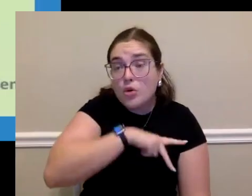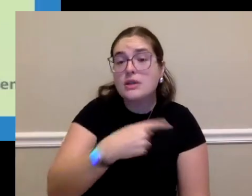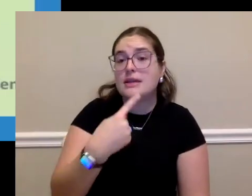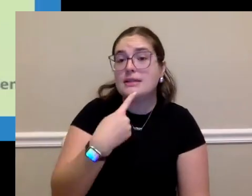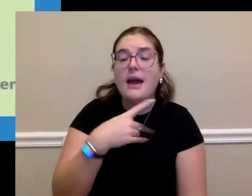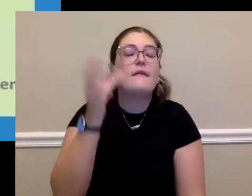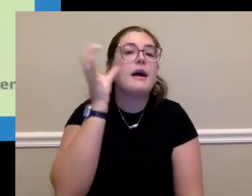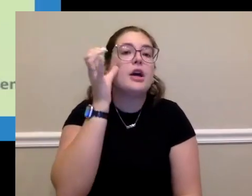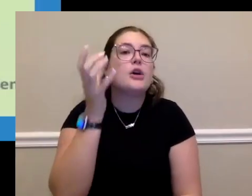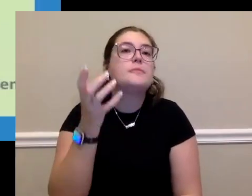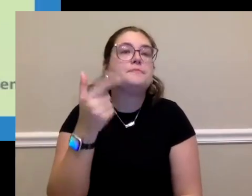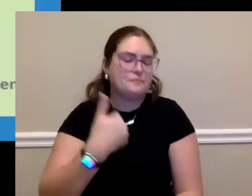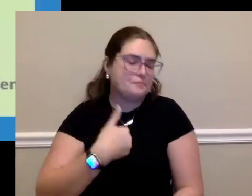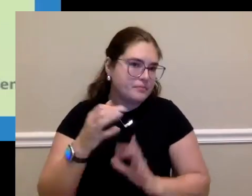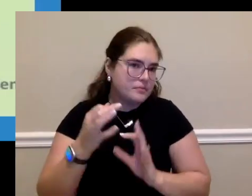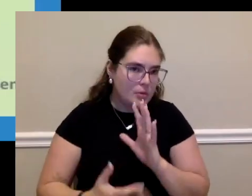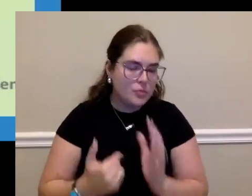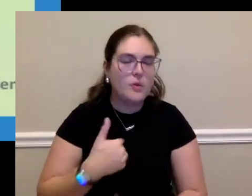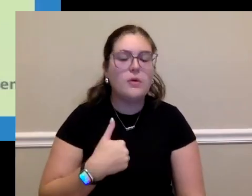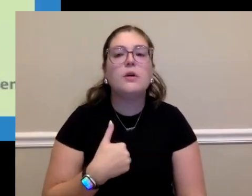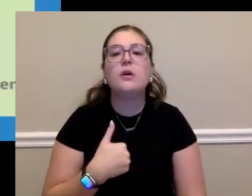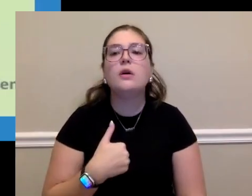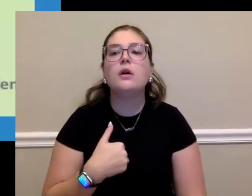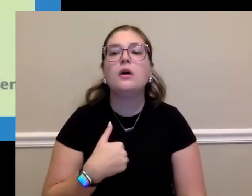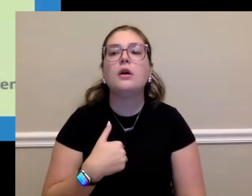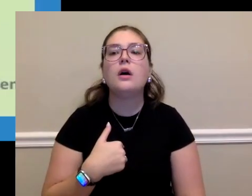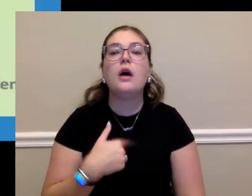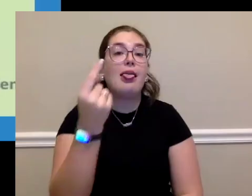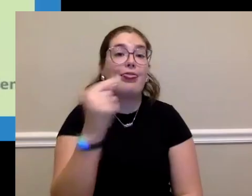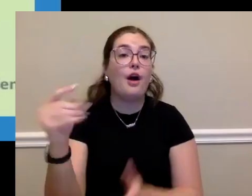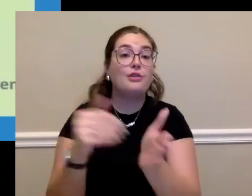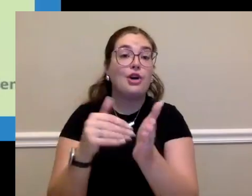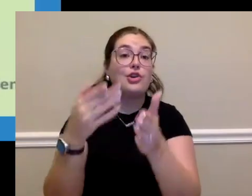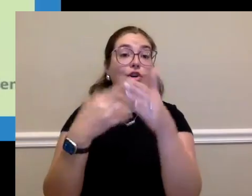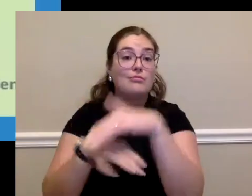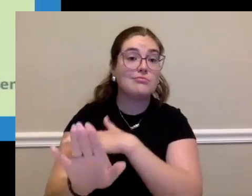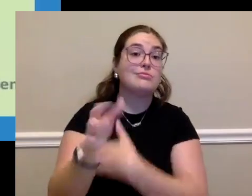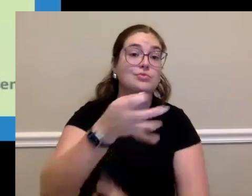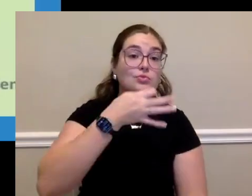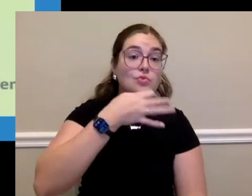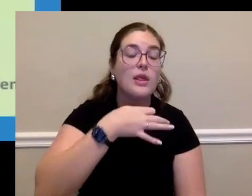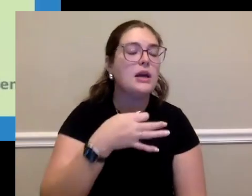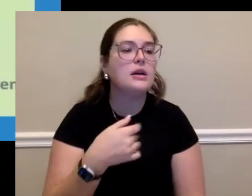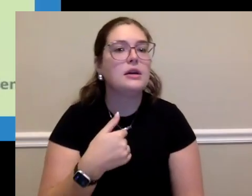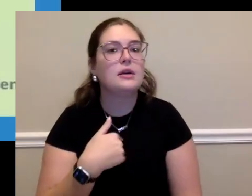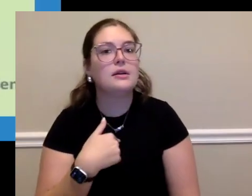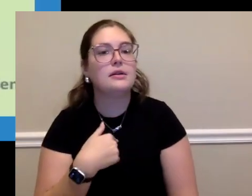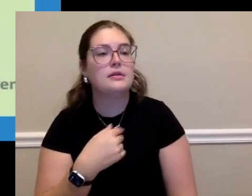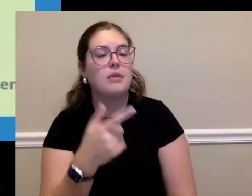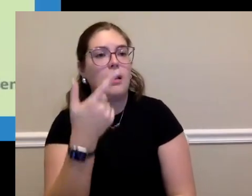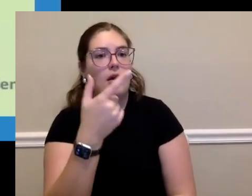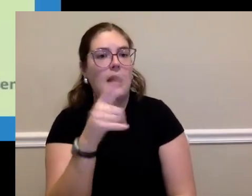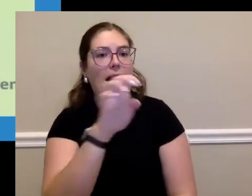hear as an interpreter, the nurse says, the doctor is coming and I'm going to interpret that, el doctor ya viene, because